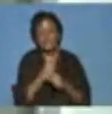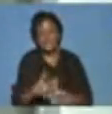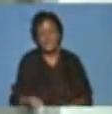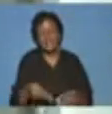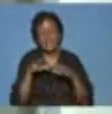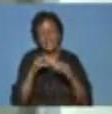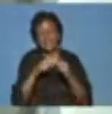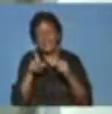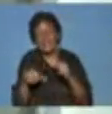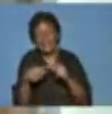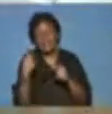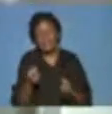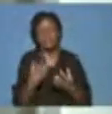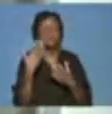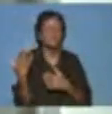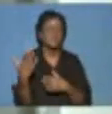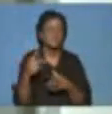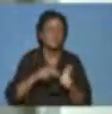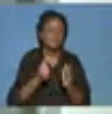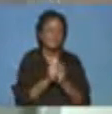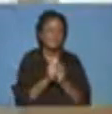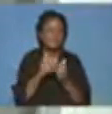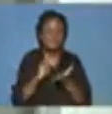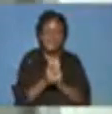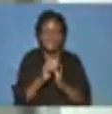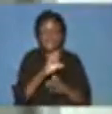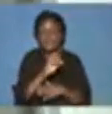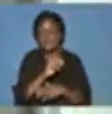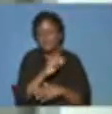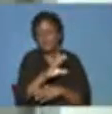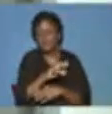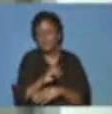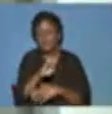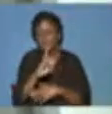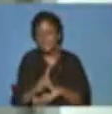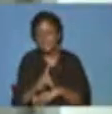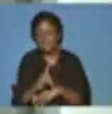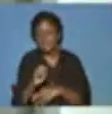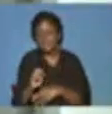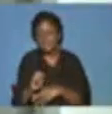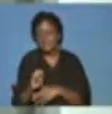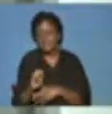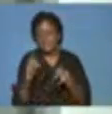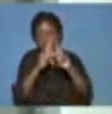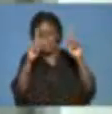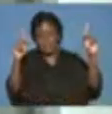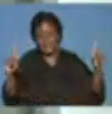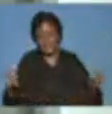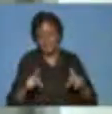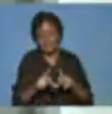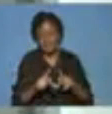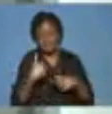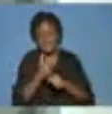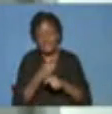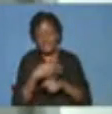And that starts with these concrete panels that are on the outside. They're either made of ultra-high